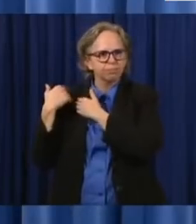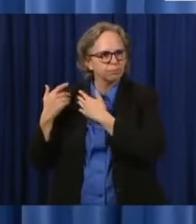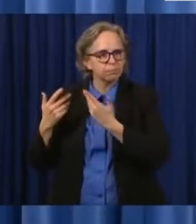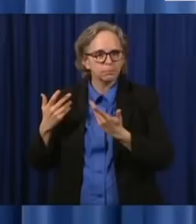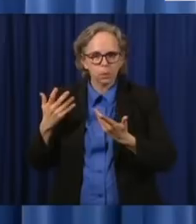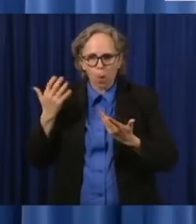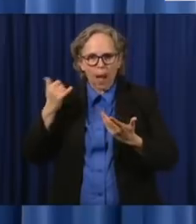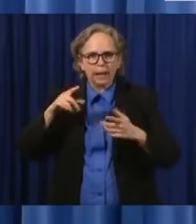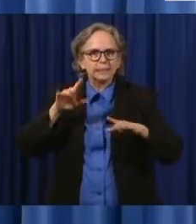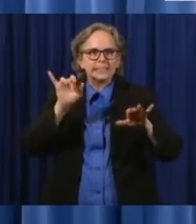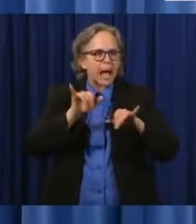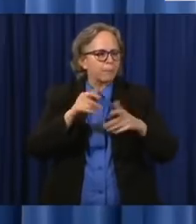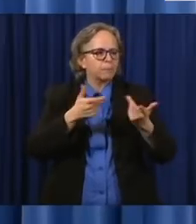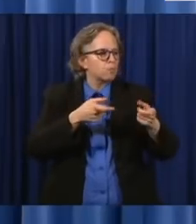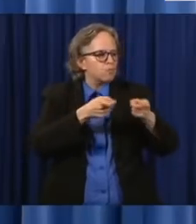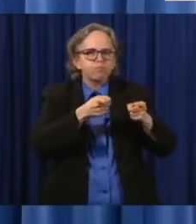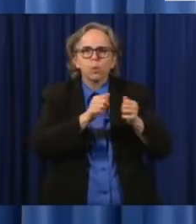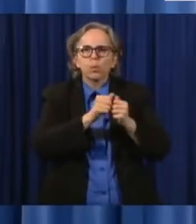is regulate bars.